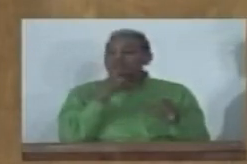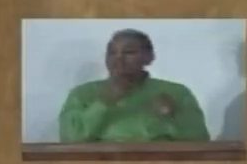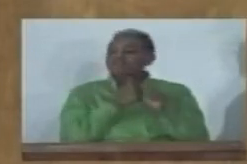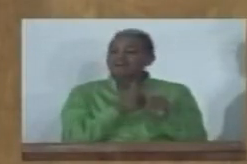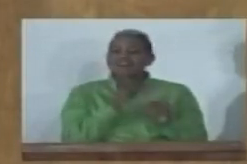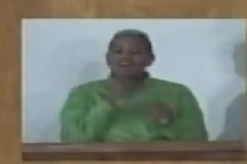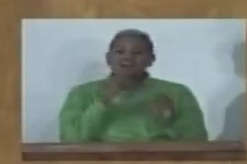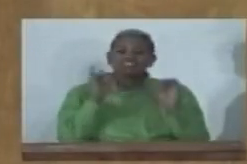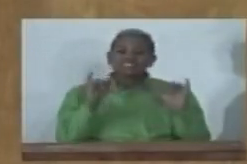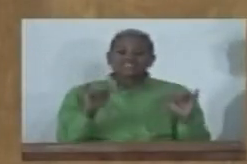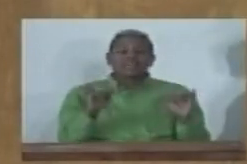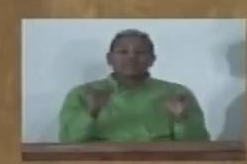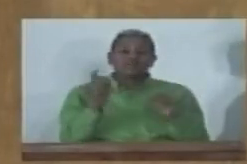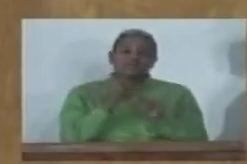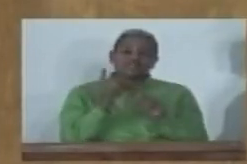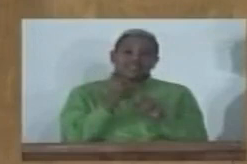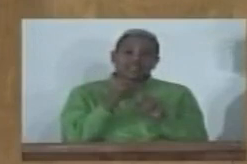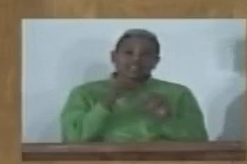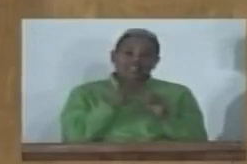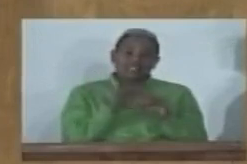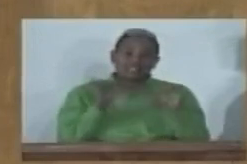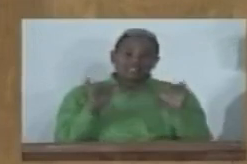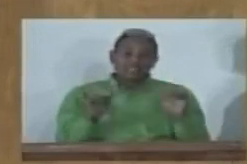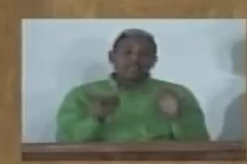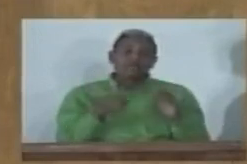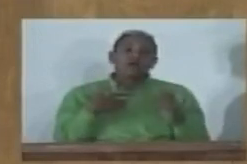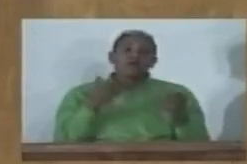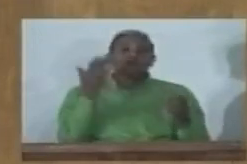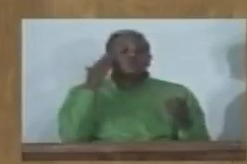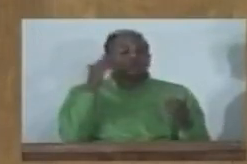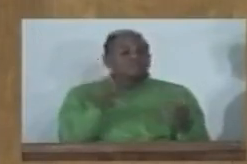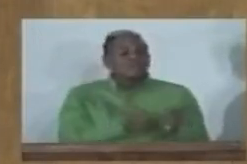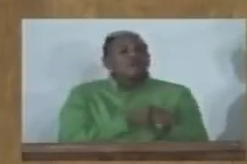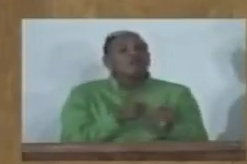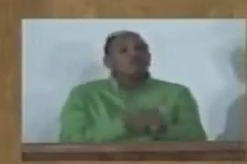we're going into a follow fashion approach here.